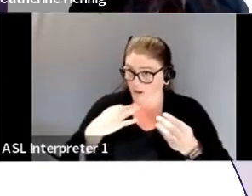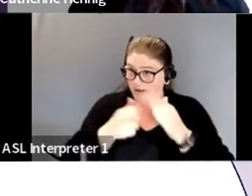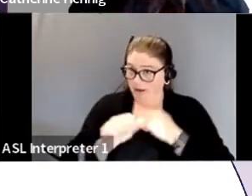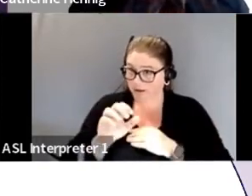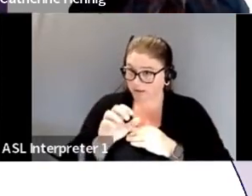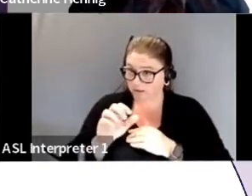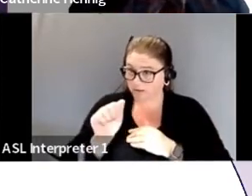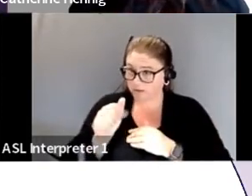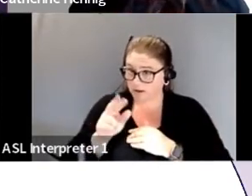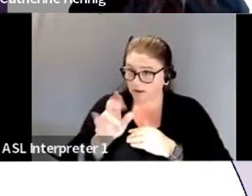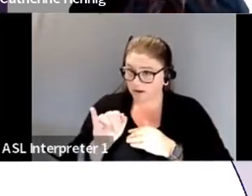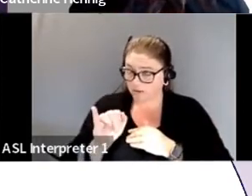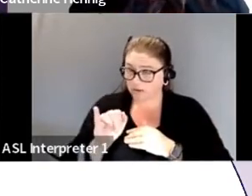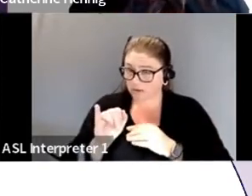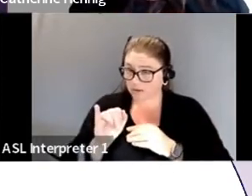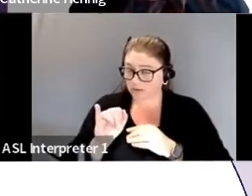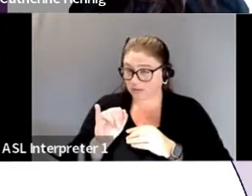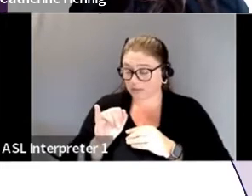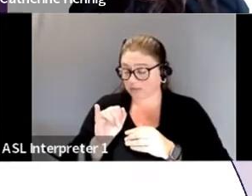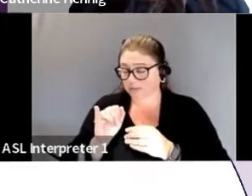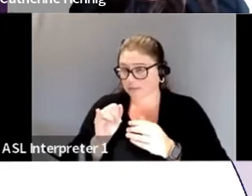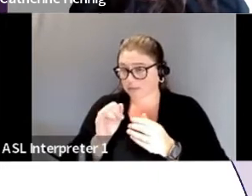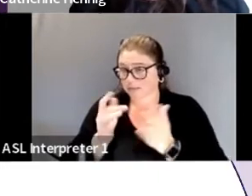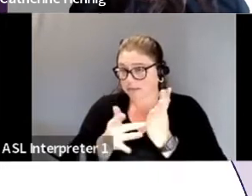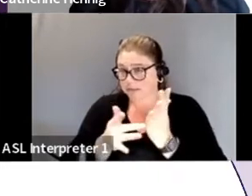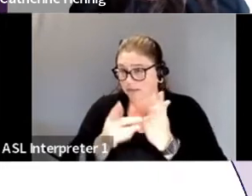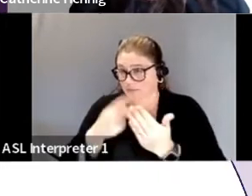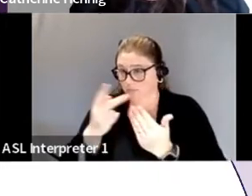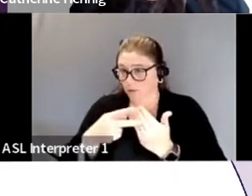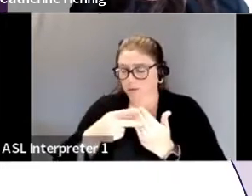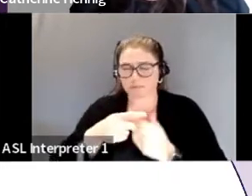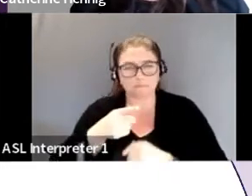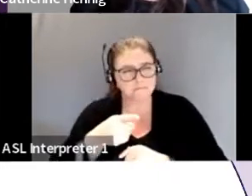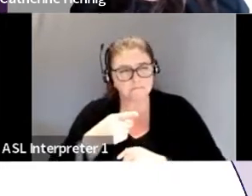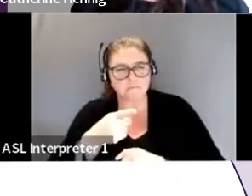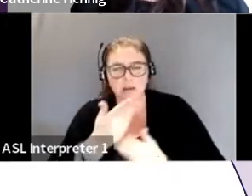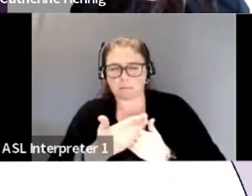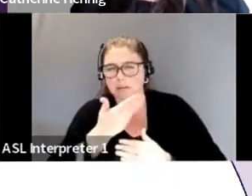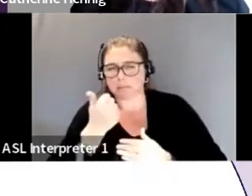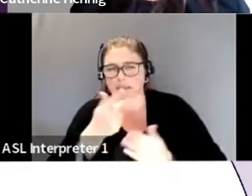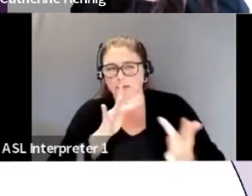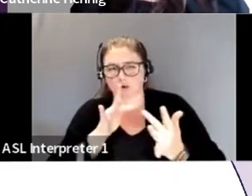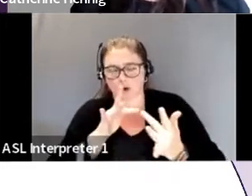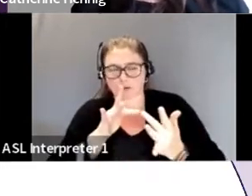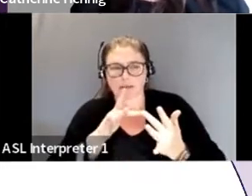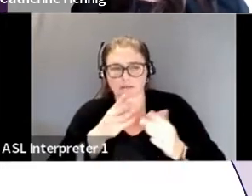Yeah, that's a good question, Brad. If you'd like, it may be better to get in touch with us afterwards. We'll drop our emails in the chat, but just so we can have a